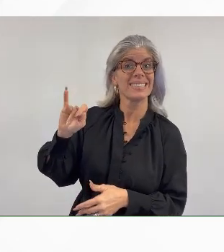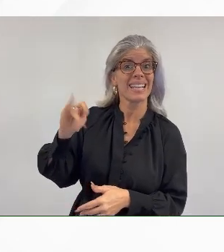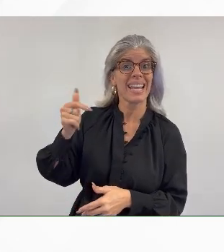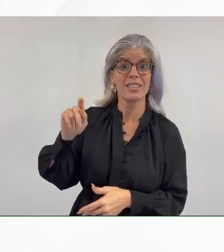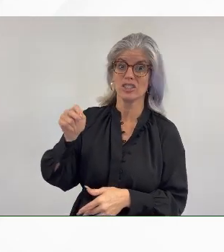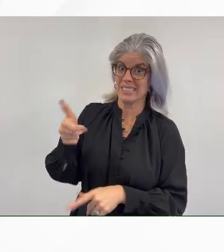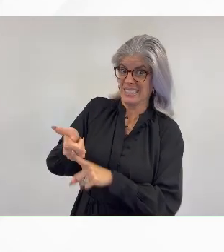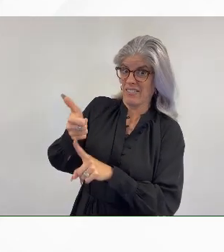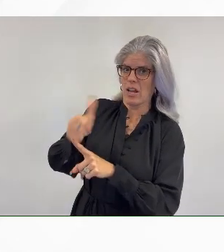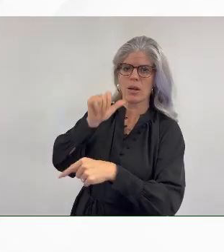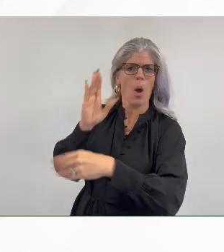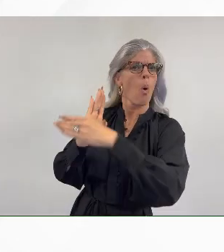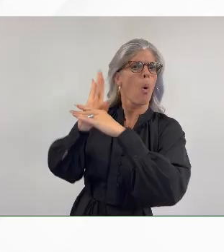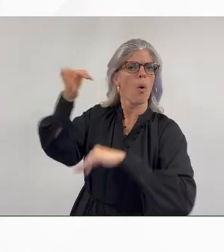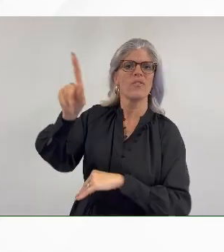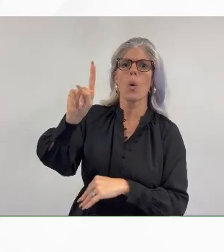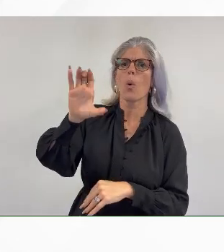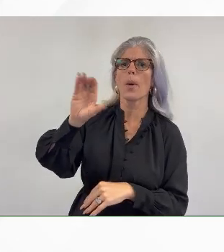effective.